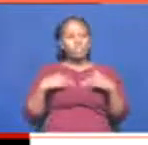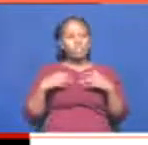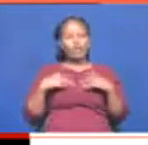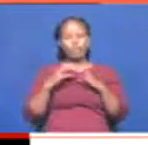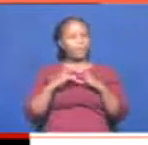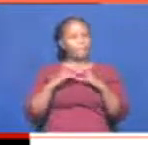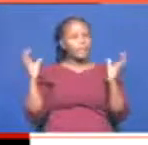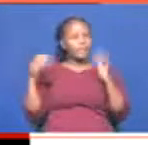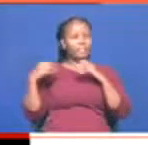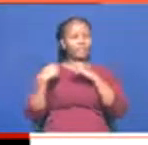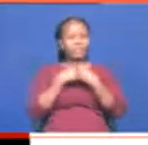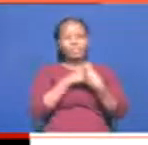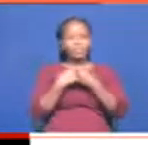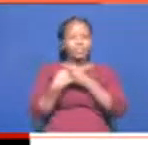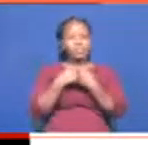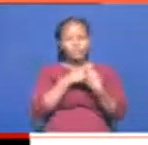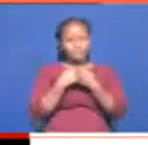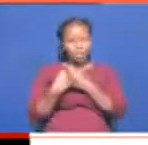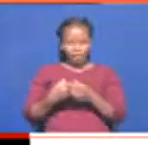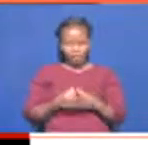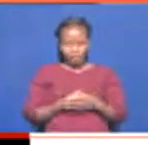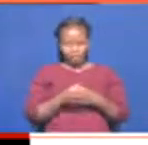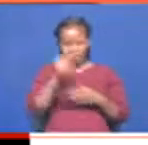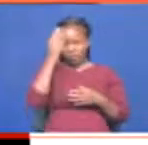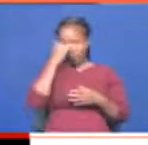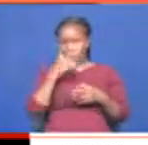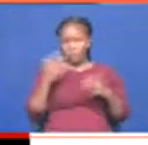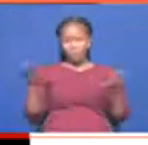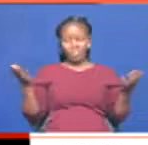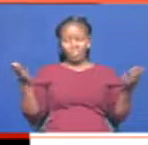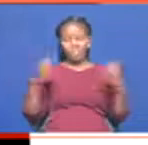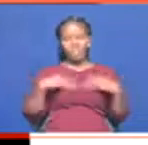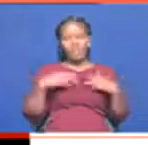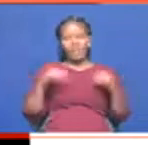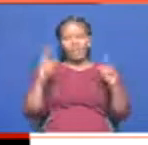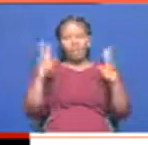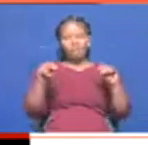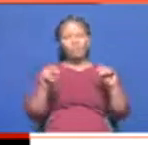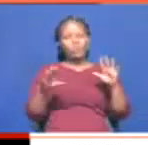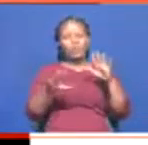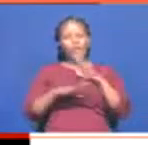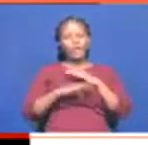challenges in that there is not adequate capacity.